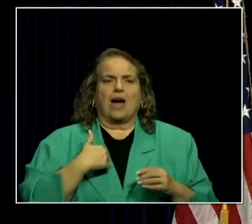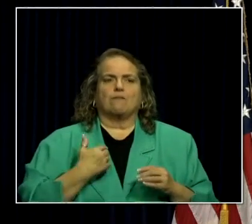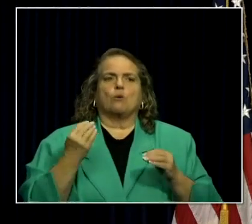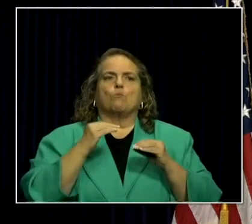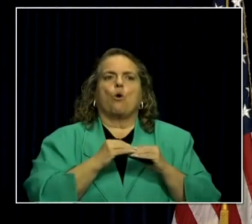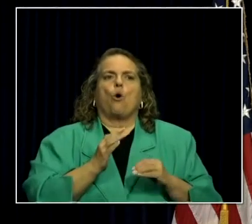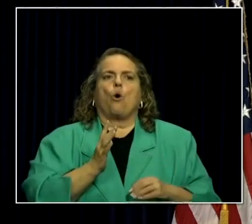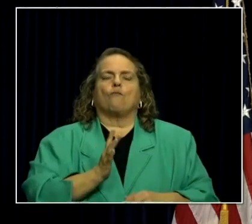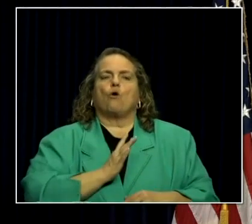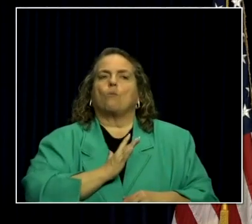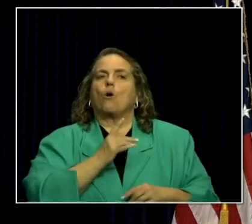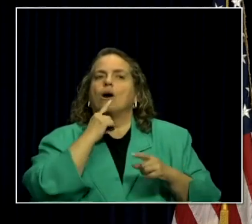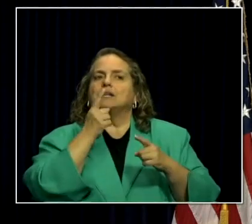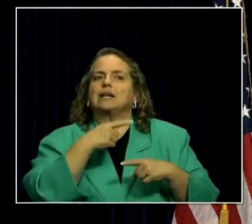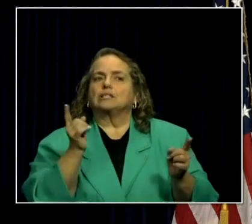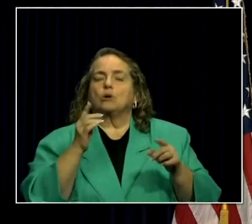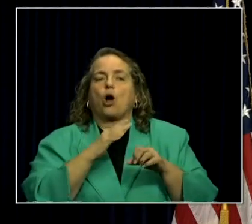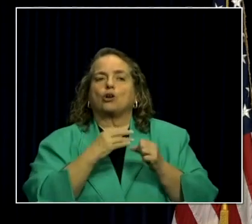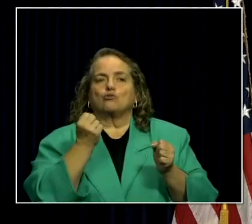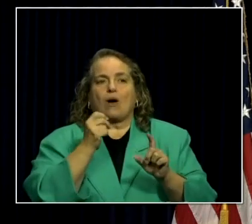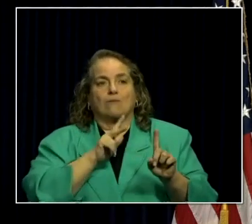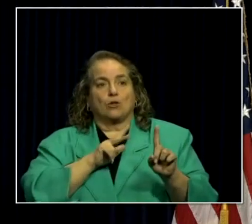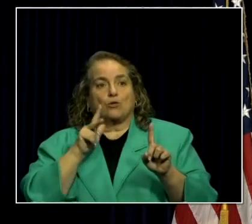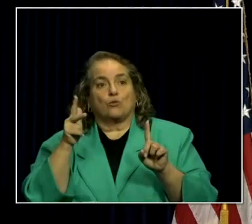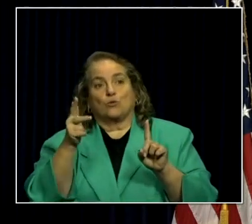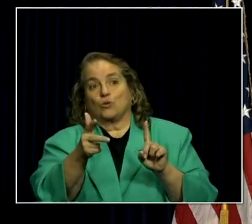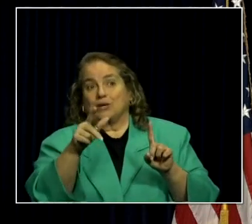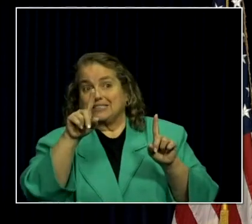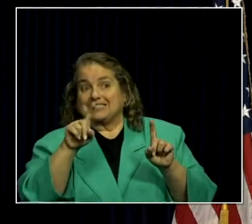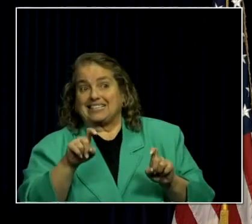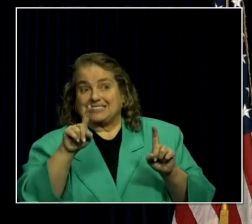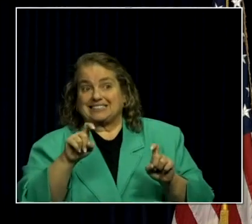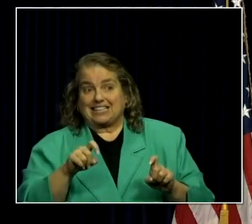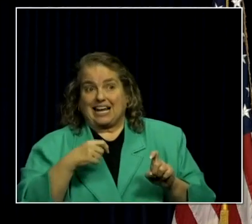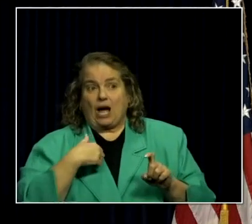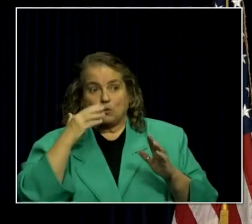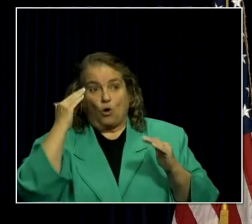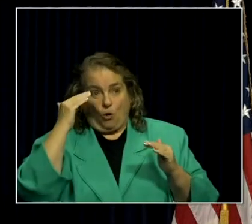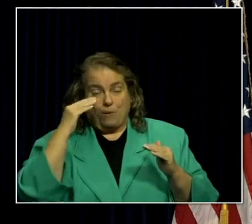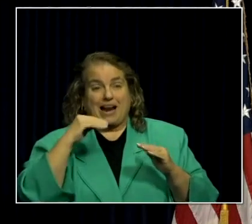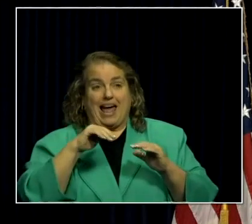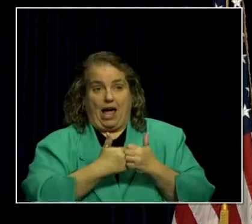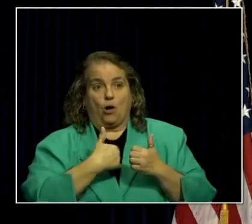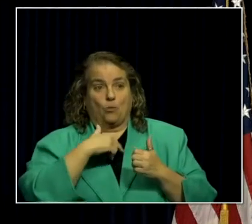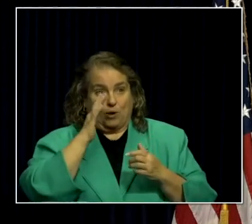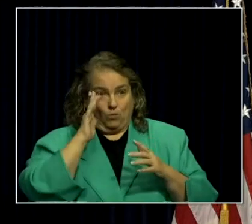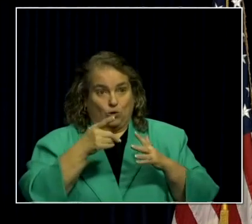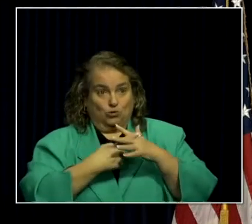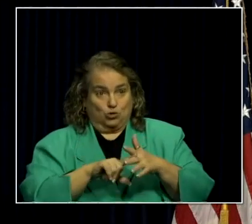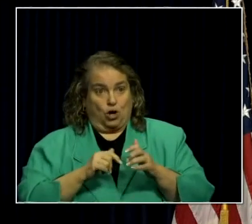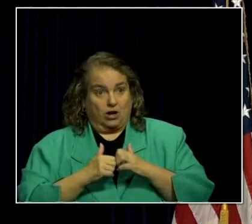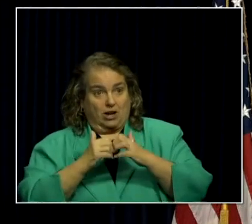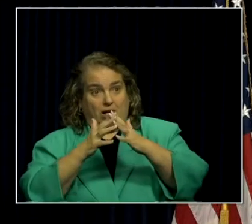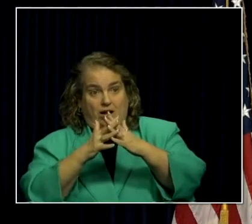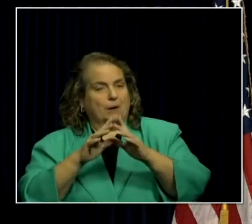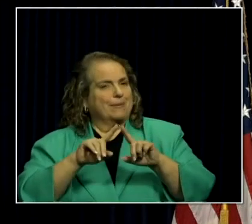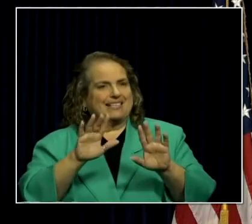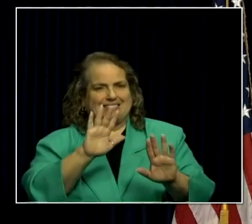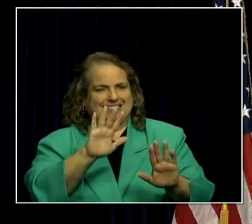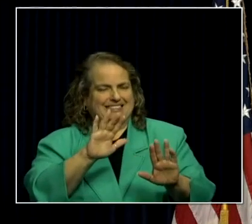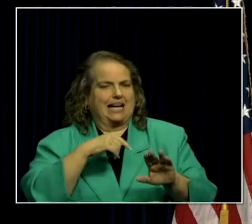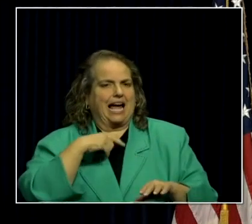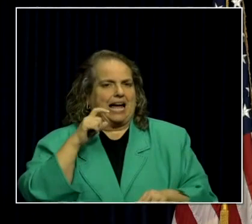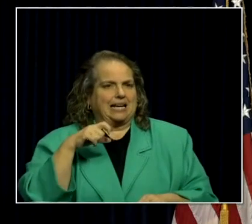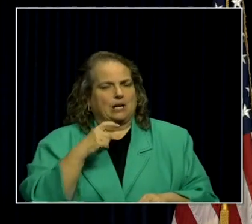announcement on drive-through testing and how we expect to roll it out. And I will tell you, I need a day to